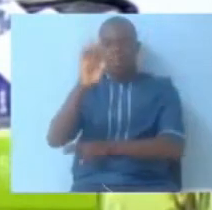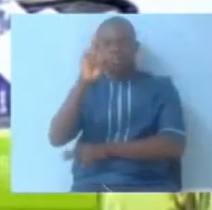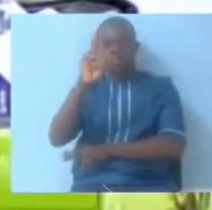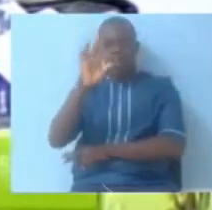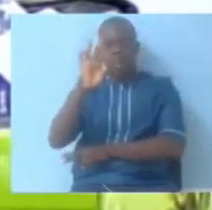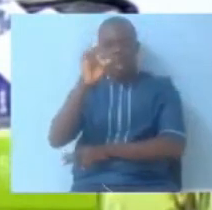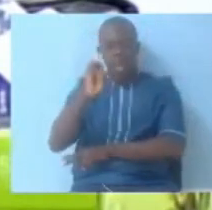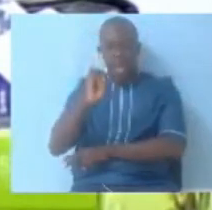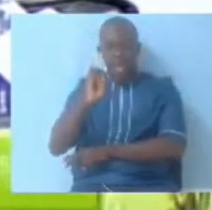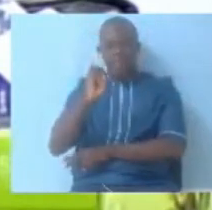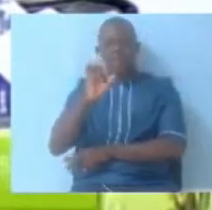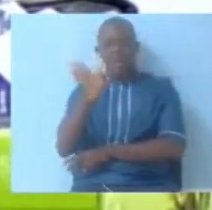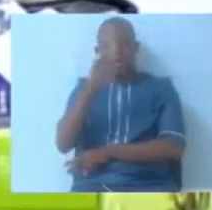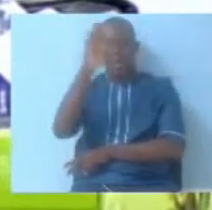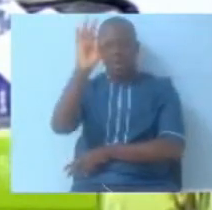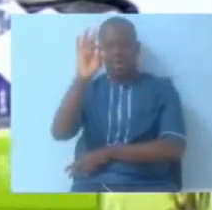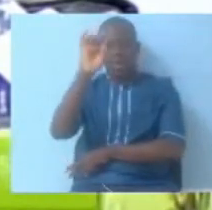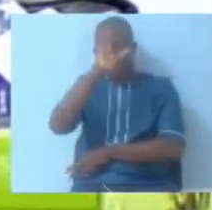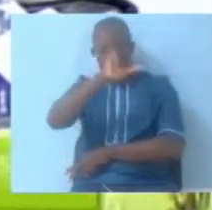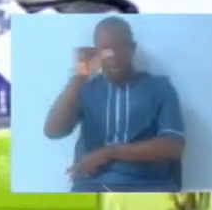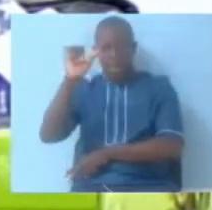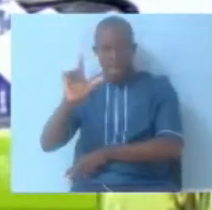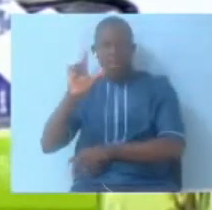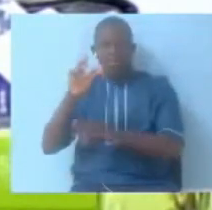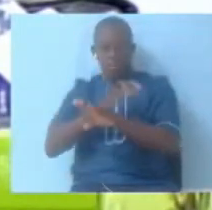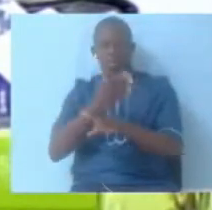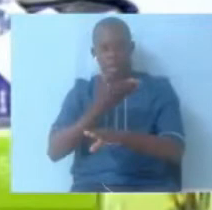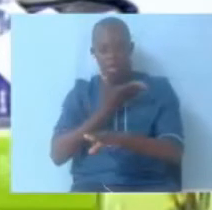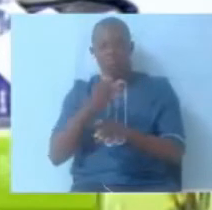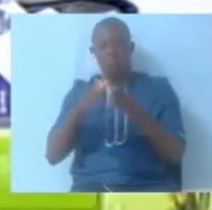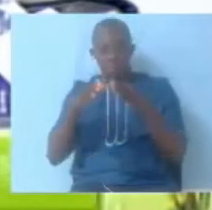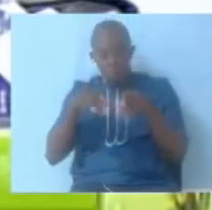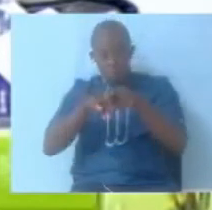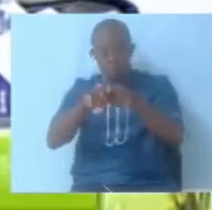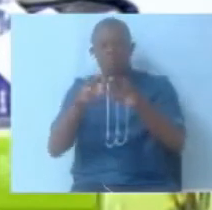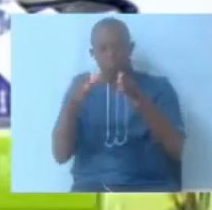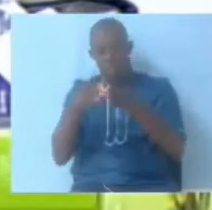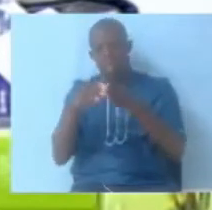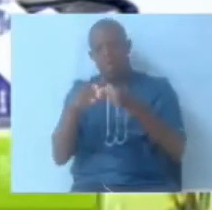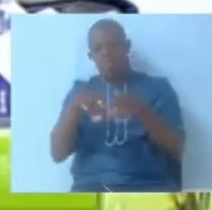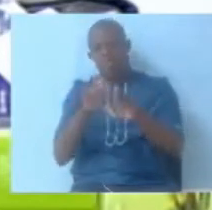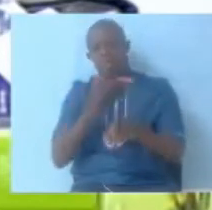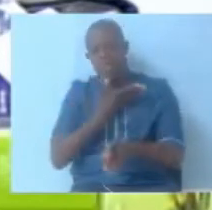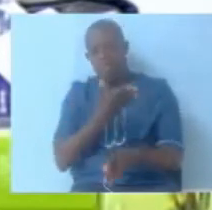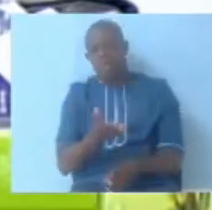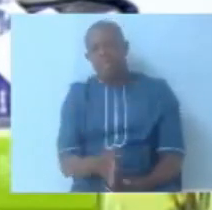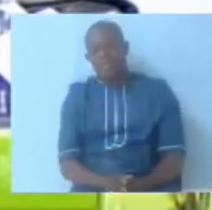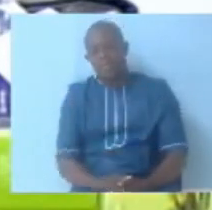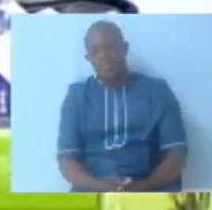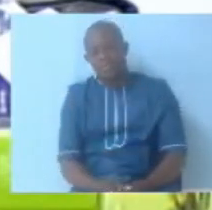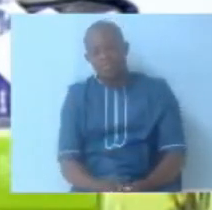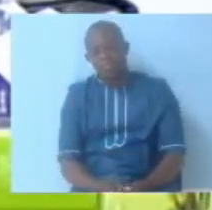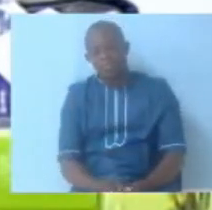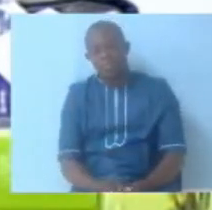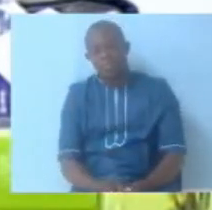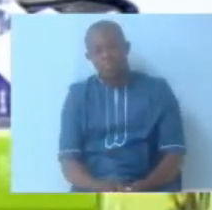bankokang ikafole dean bitungo kamala ala onomonyo anim banko presang la nomonyo la kulu nata katanyo la